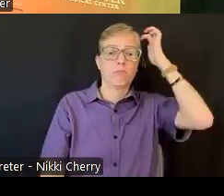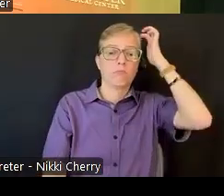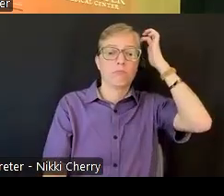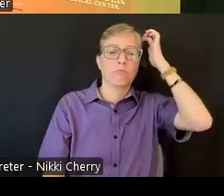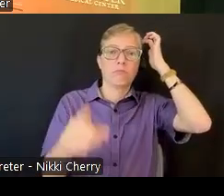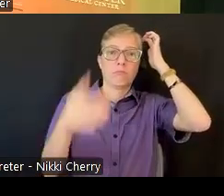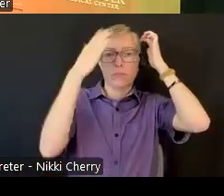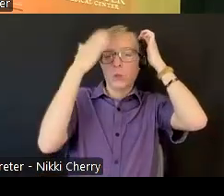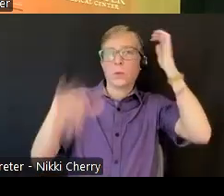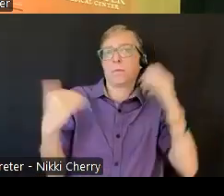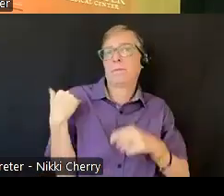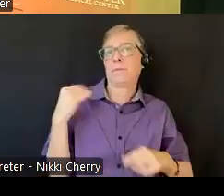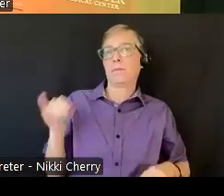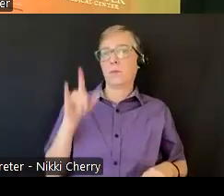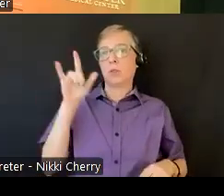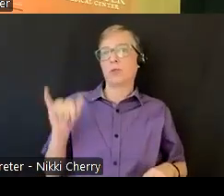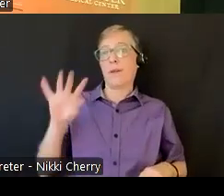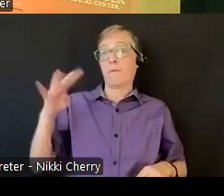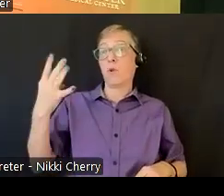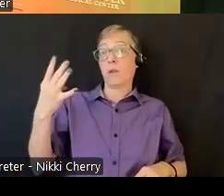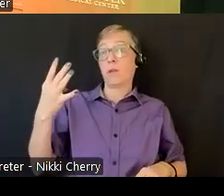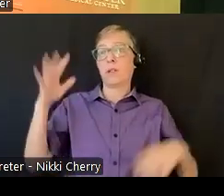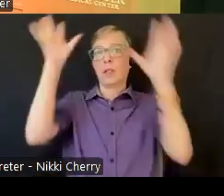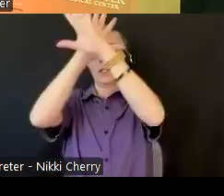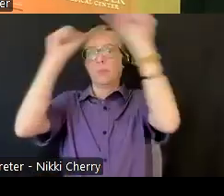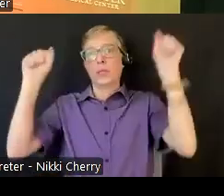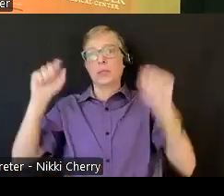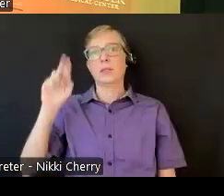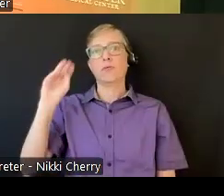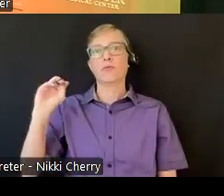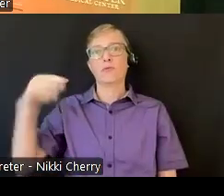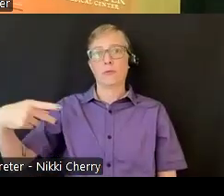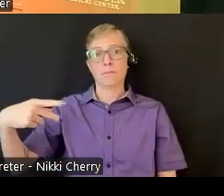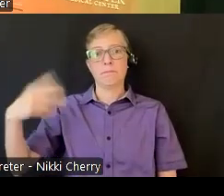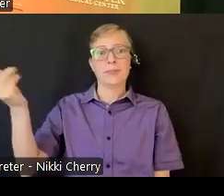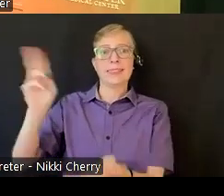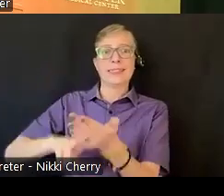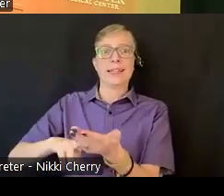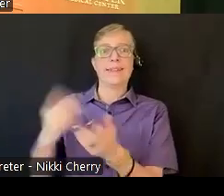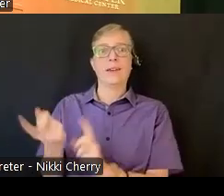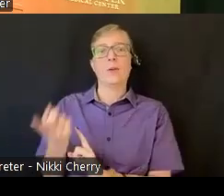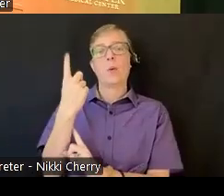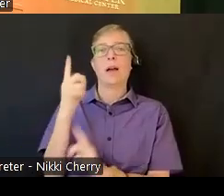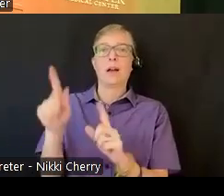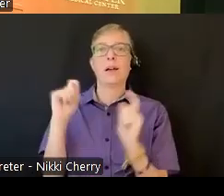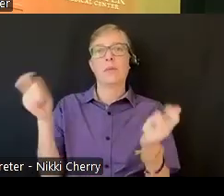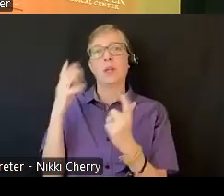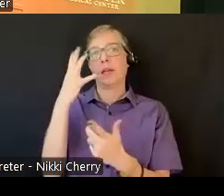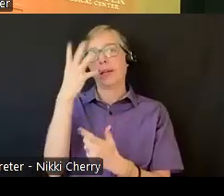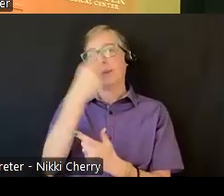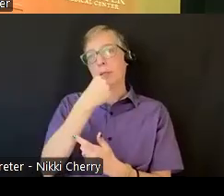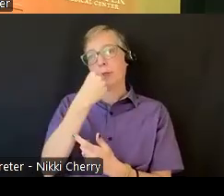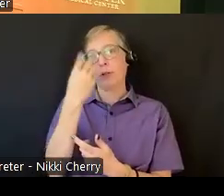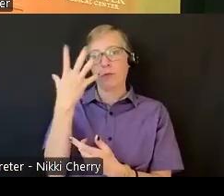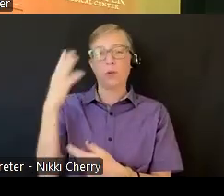4th, President Trump signed the one big beautiful bill that led to about $1